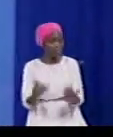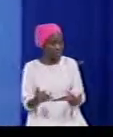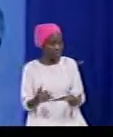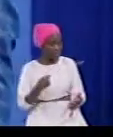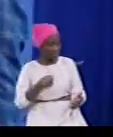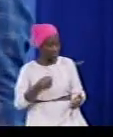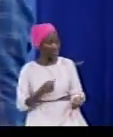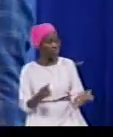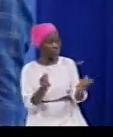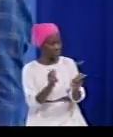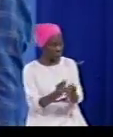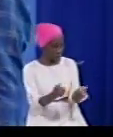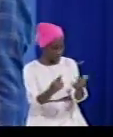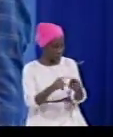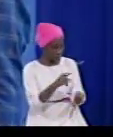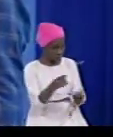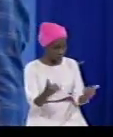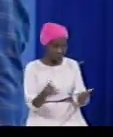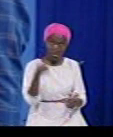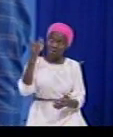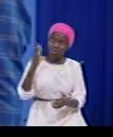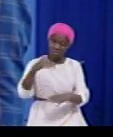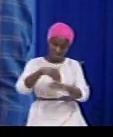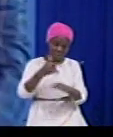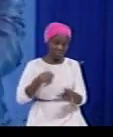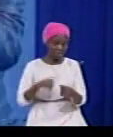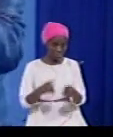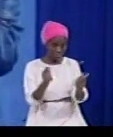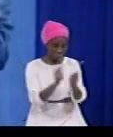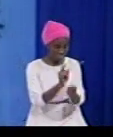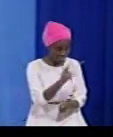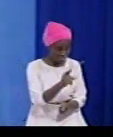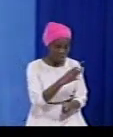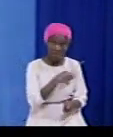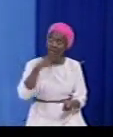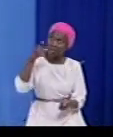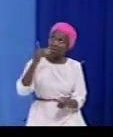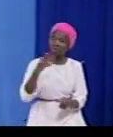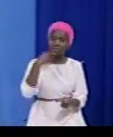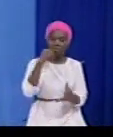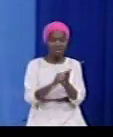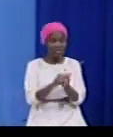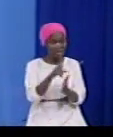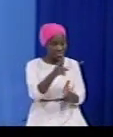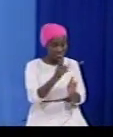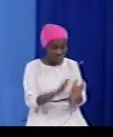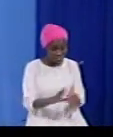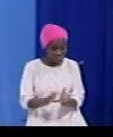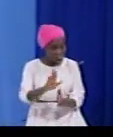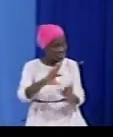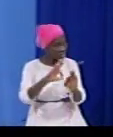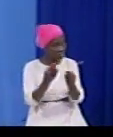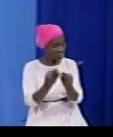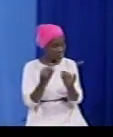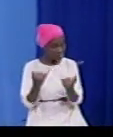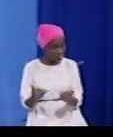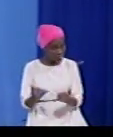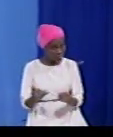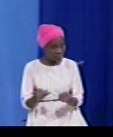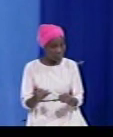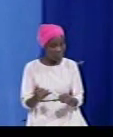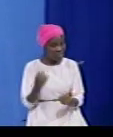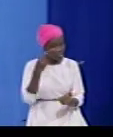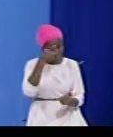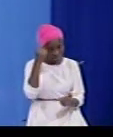sent me to you. And God said, set your house in order, for